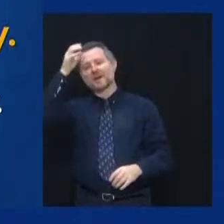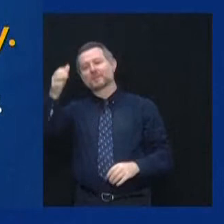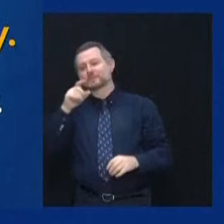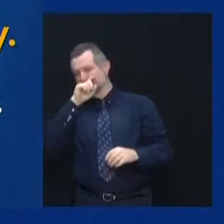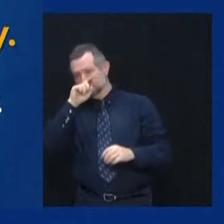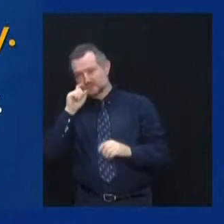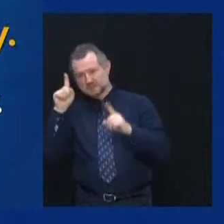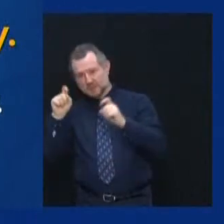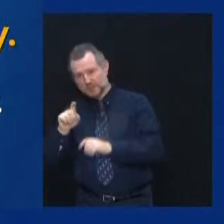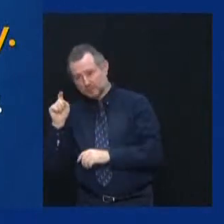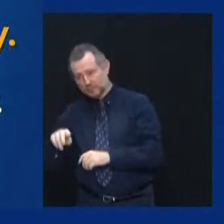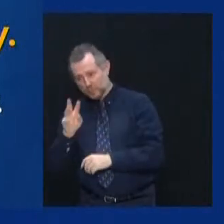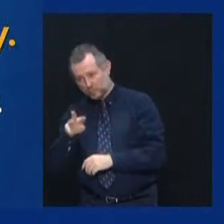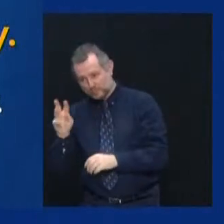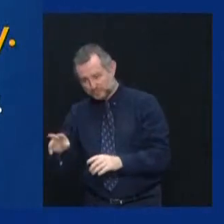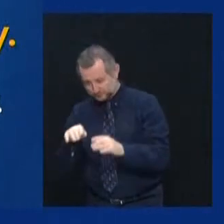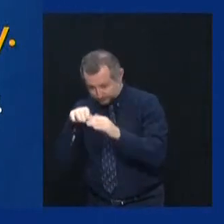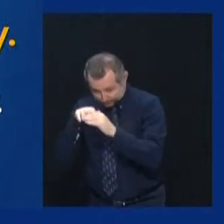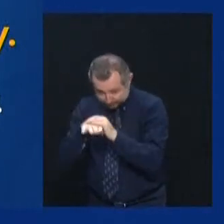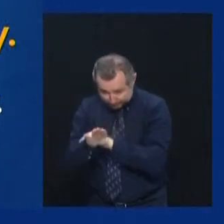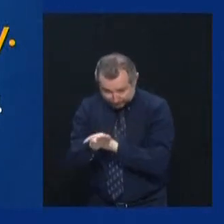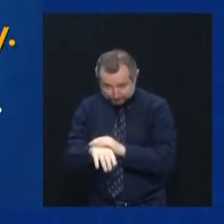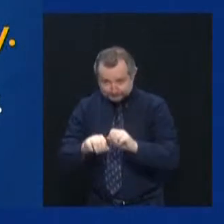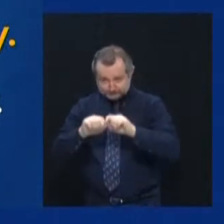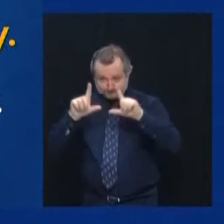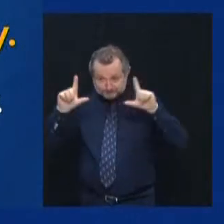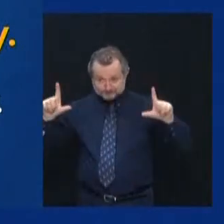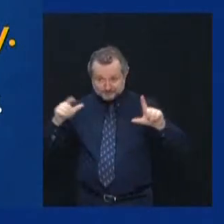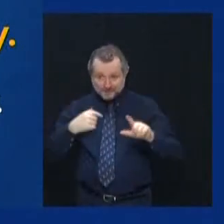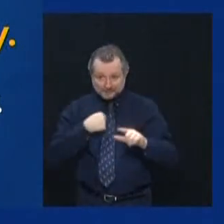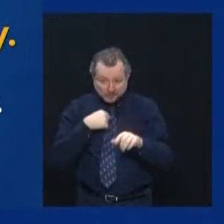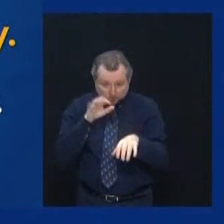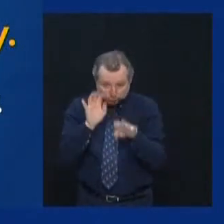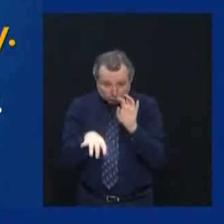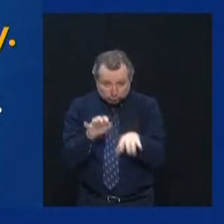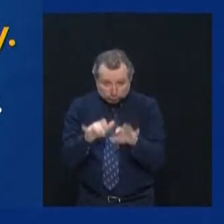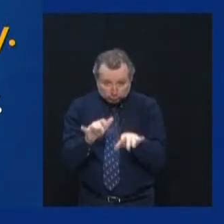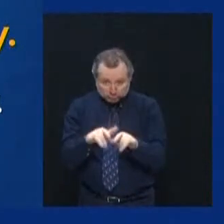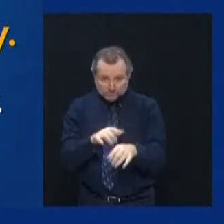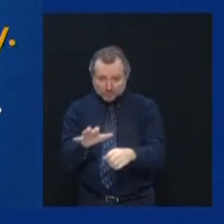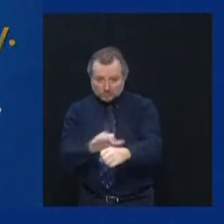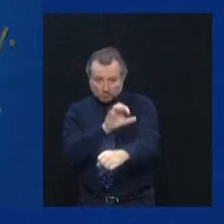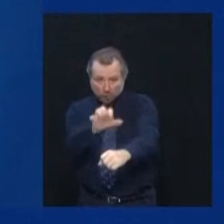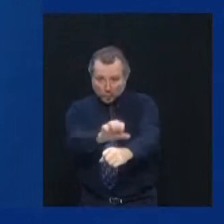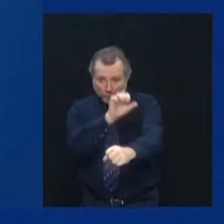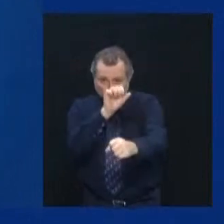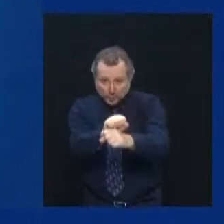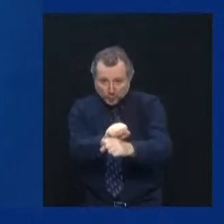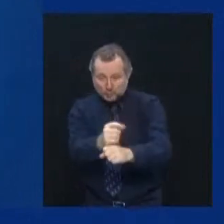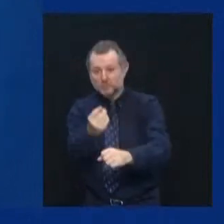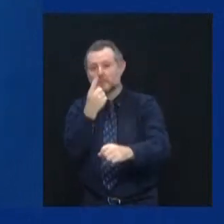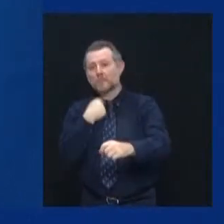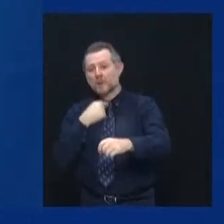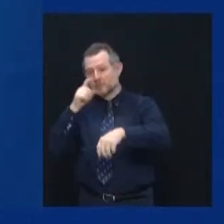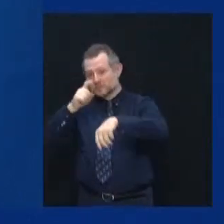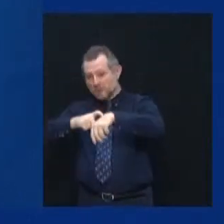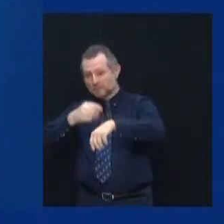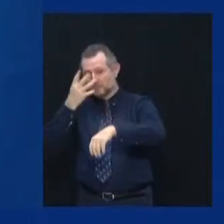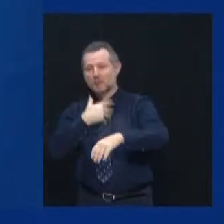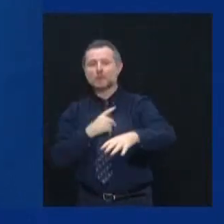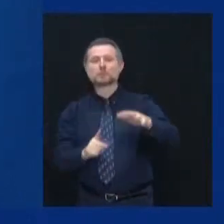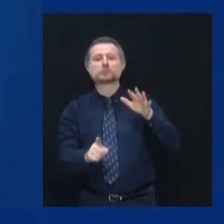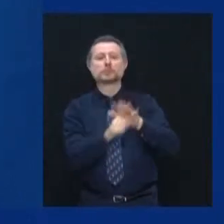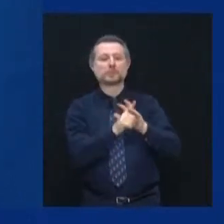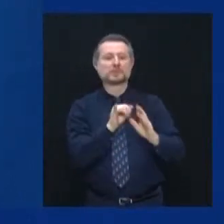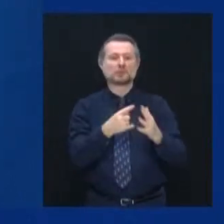website, find out the location nearest you, make a reservation, and that will happen on Monday.